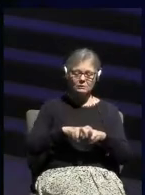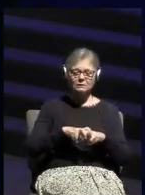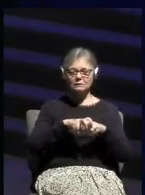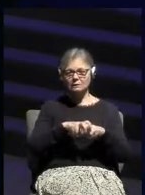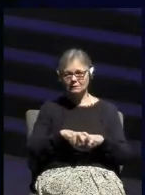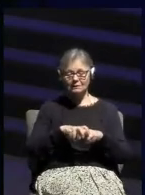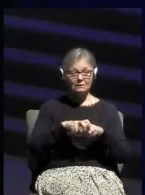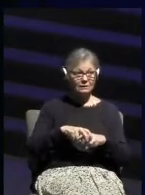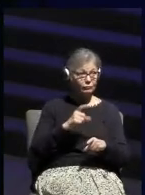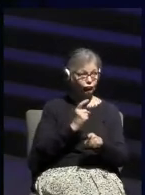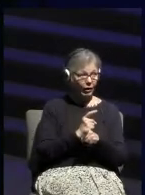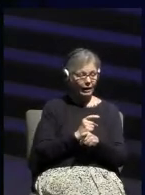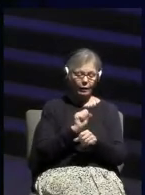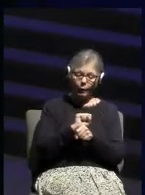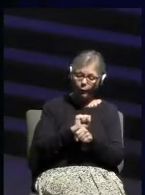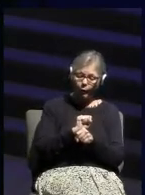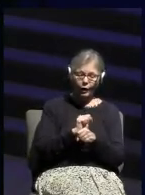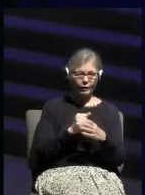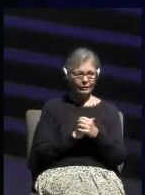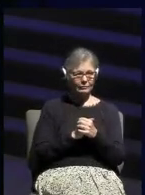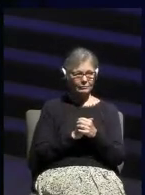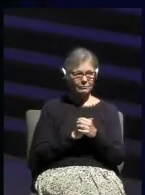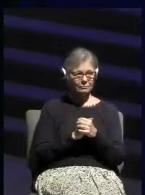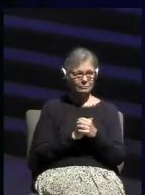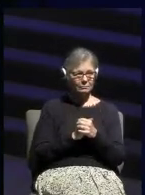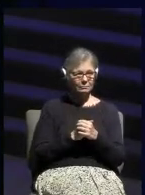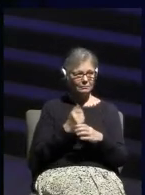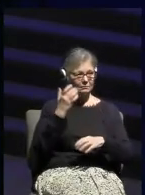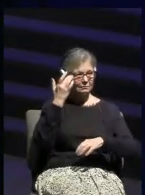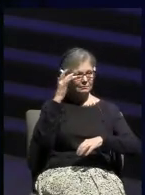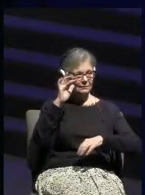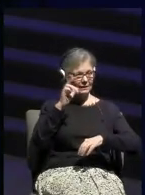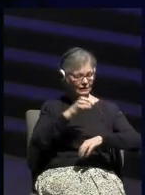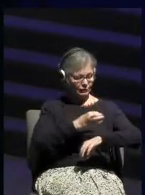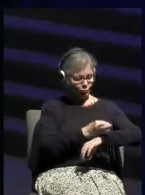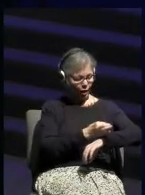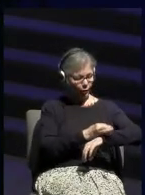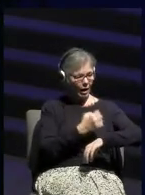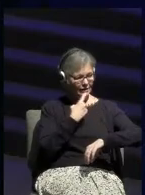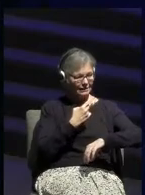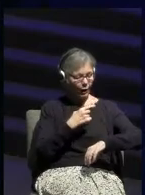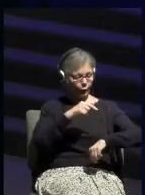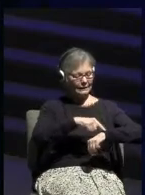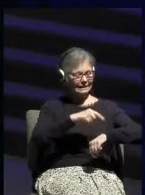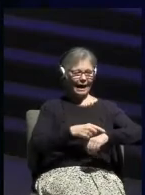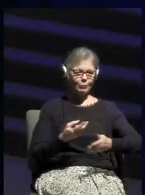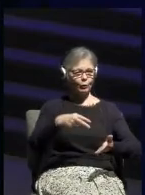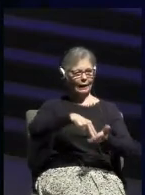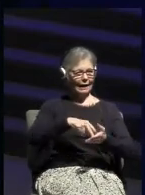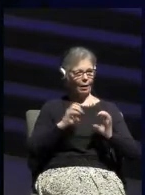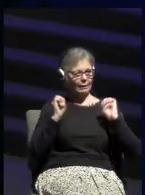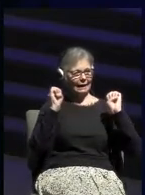right? And if you have a smartwatch, the smartwatch tells you that you need to get up.